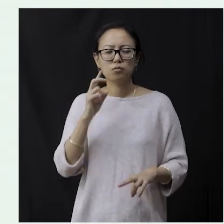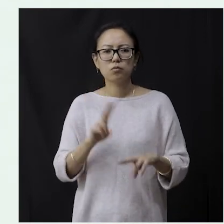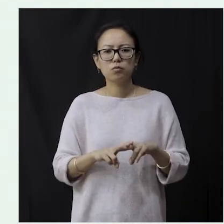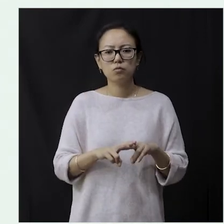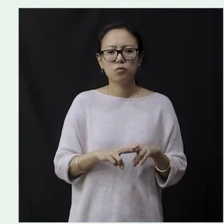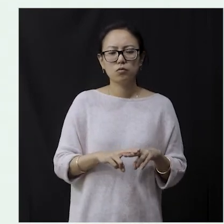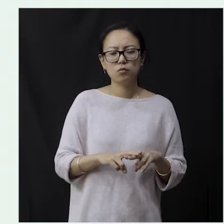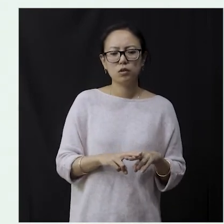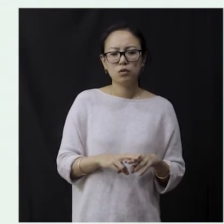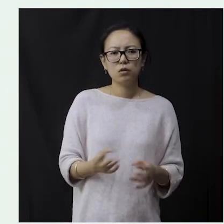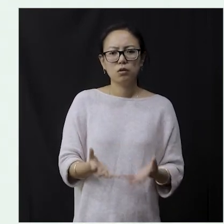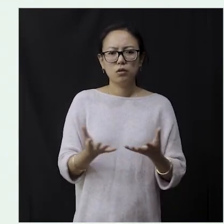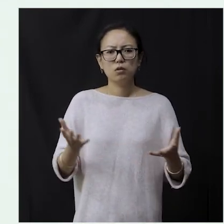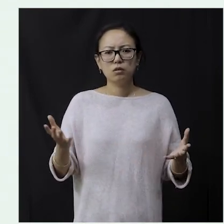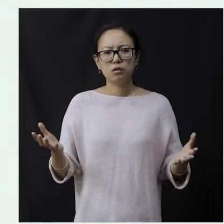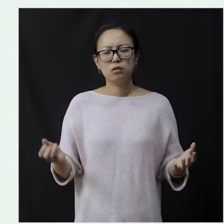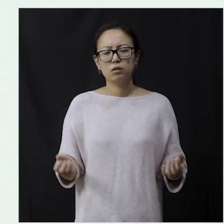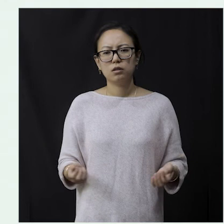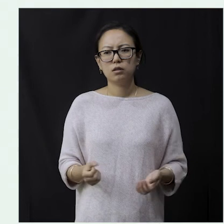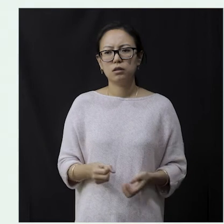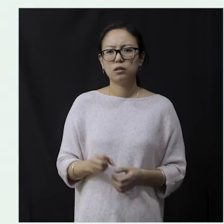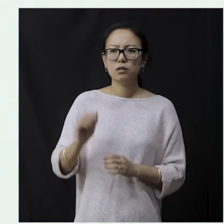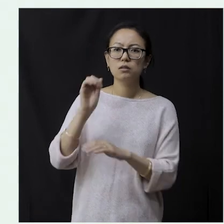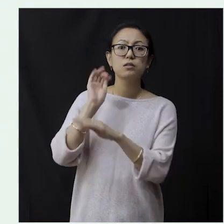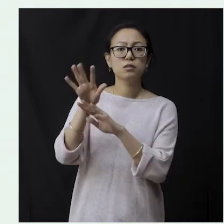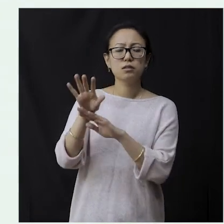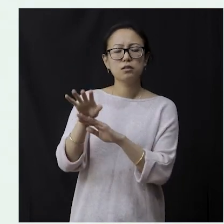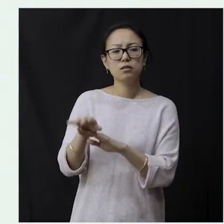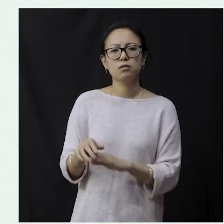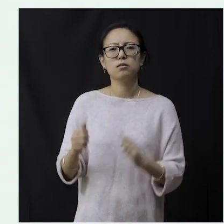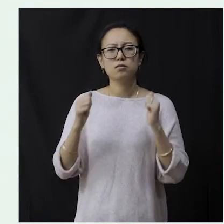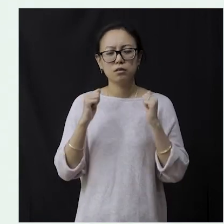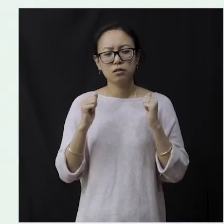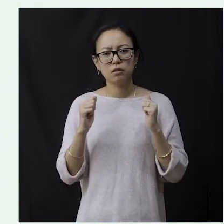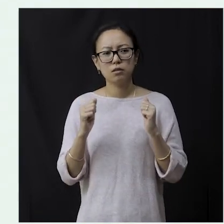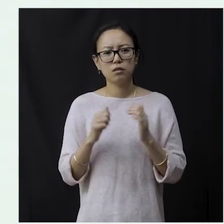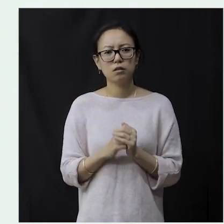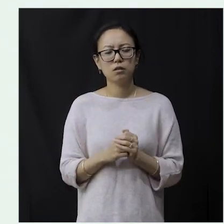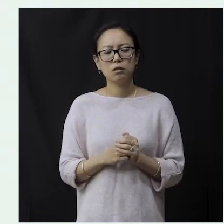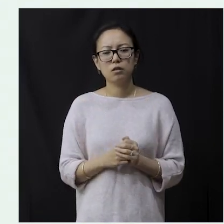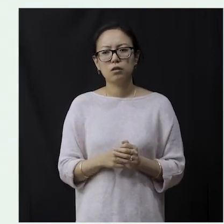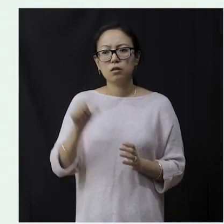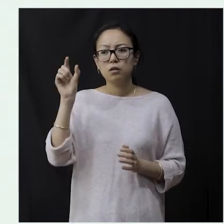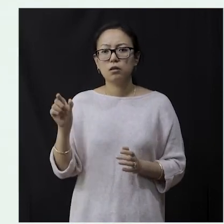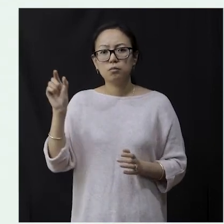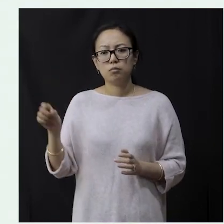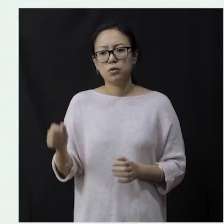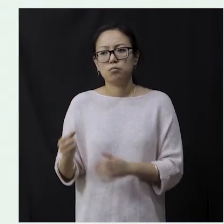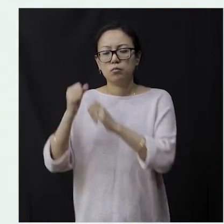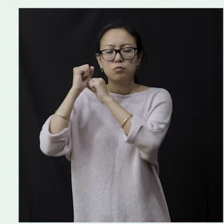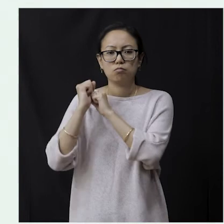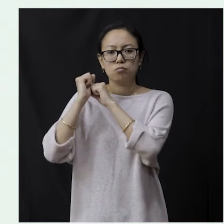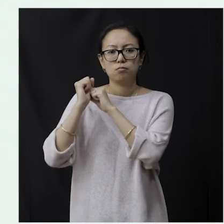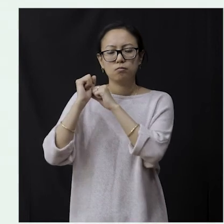to another, it was impossible, right? So either a person has to carry the things and take it from one